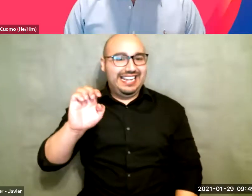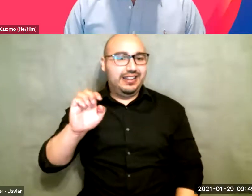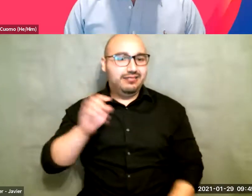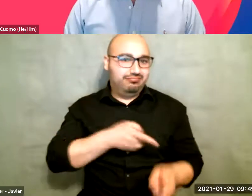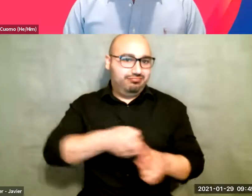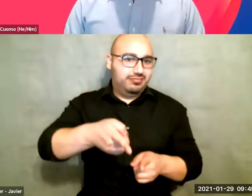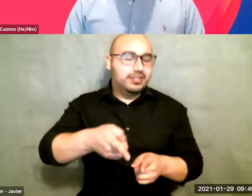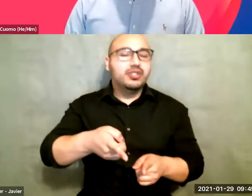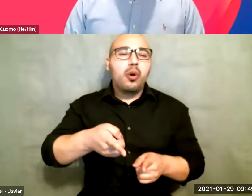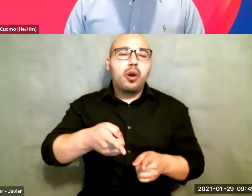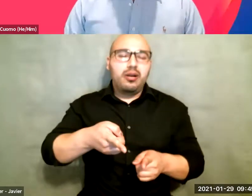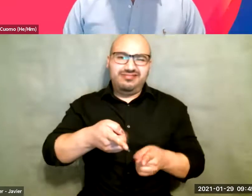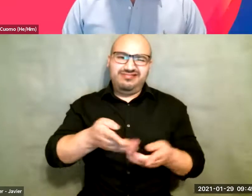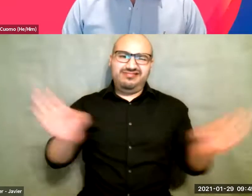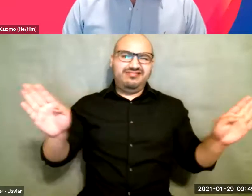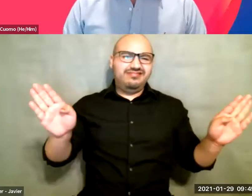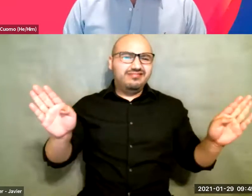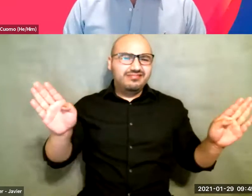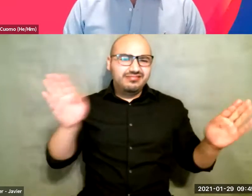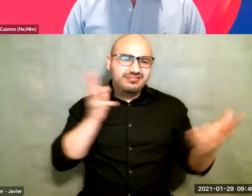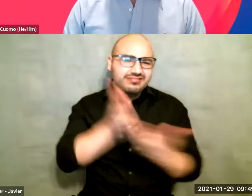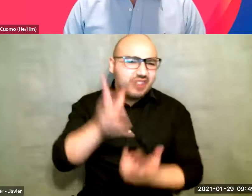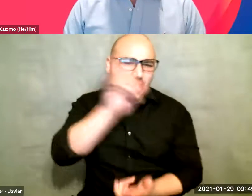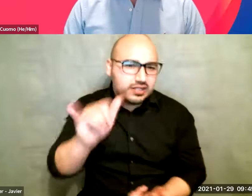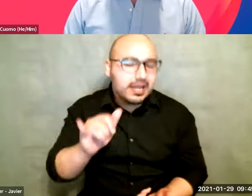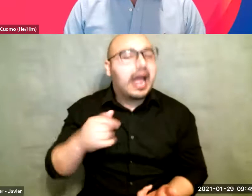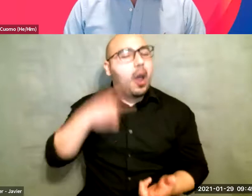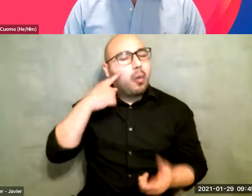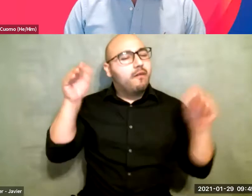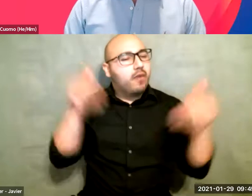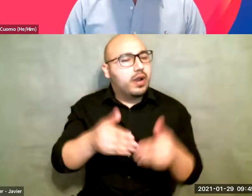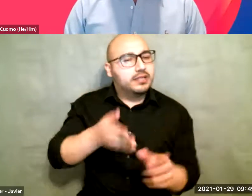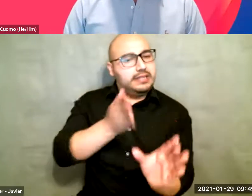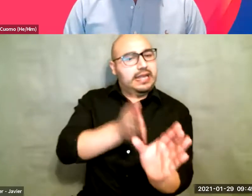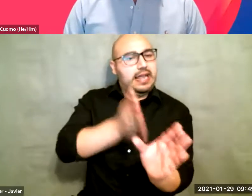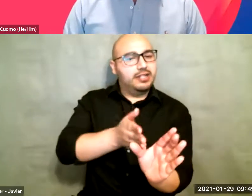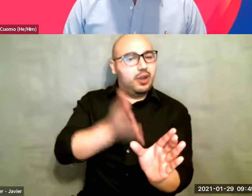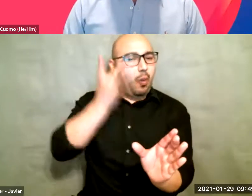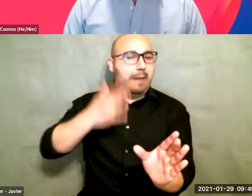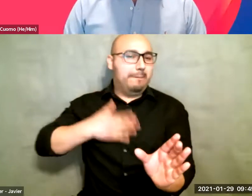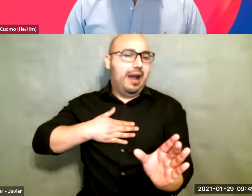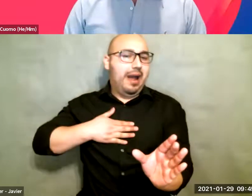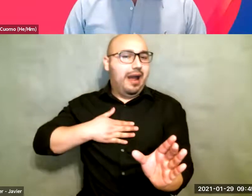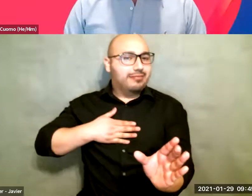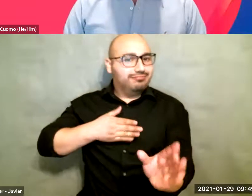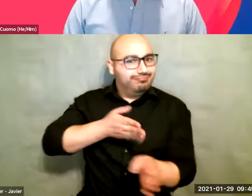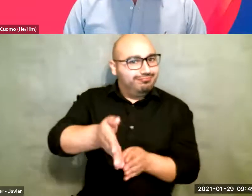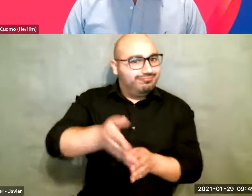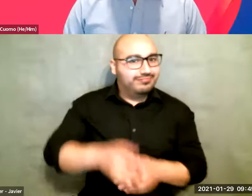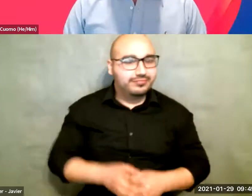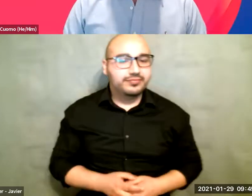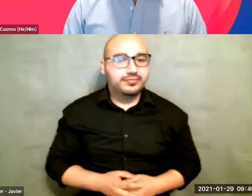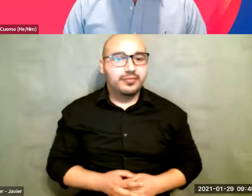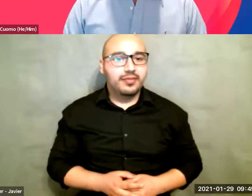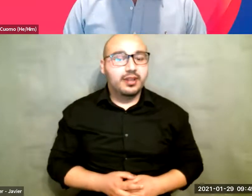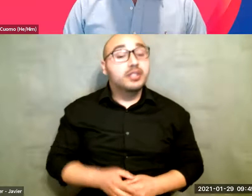across the curriculum. All right, so I will pick on psychology as a discipline because that is my discipline. So thinking